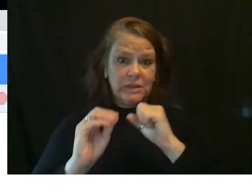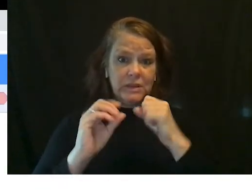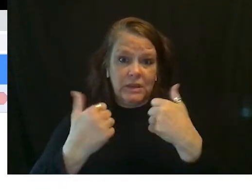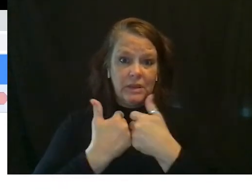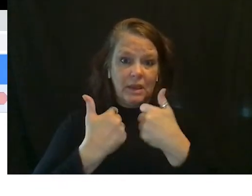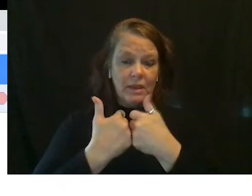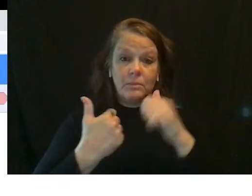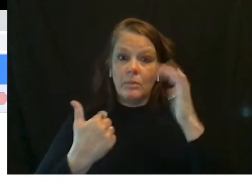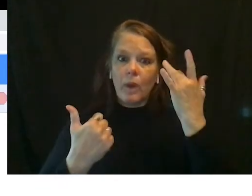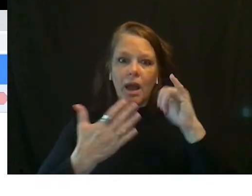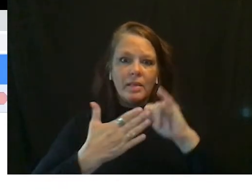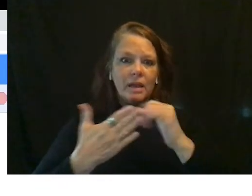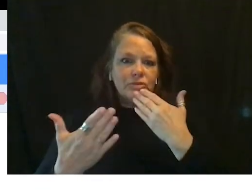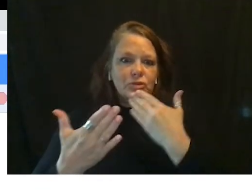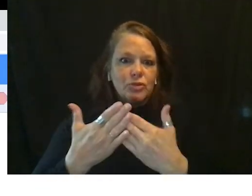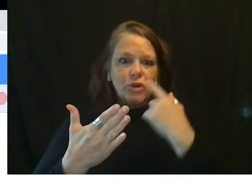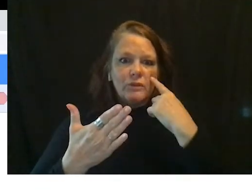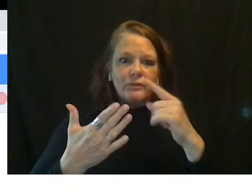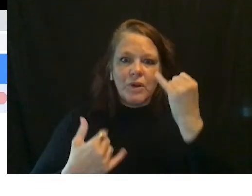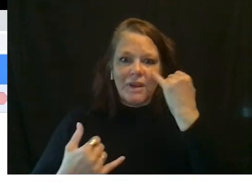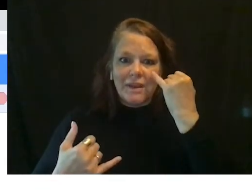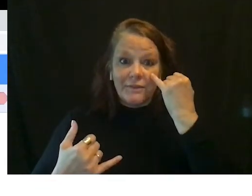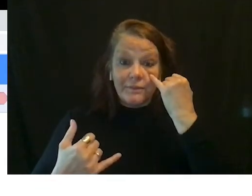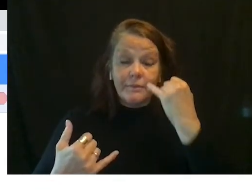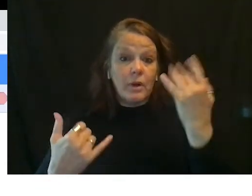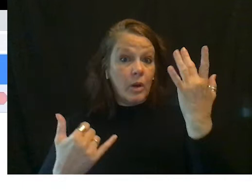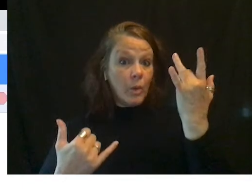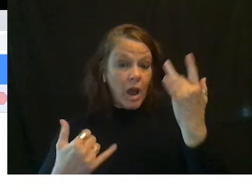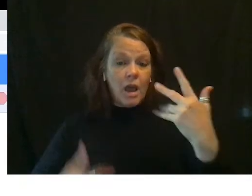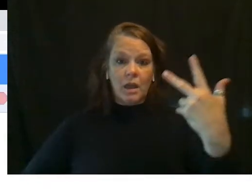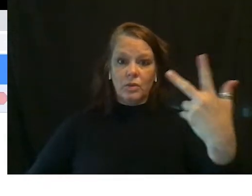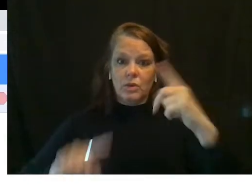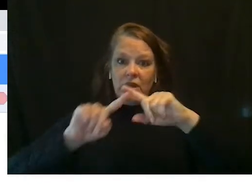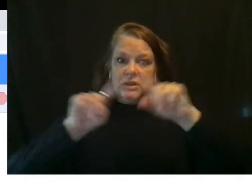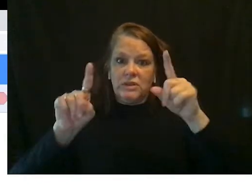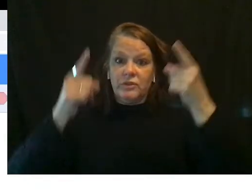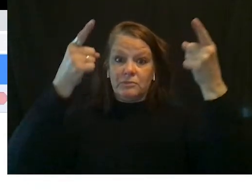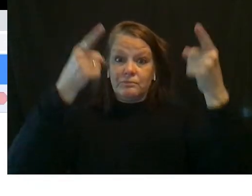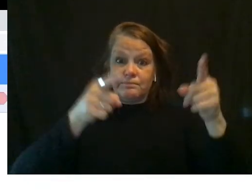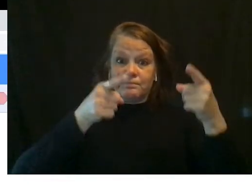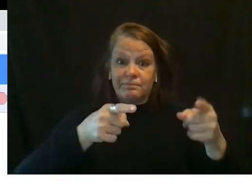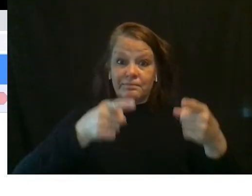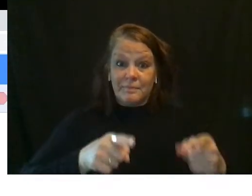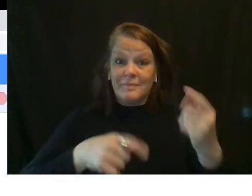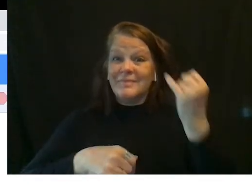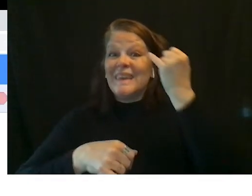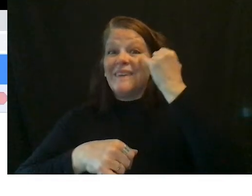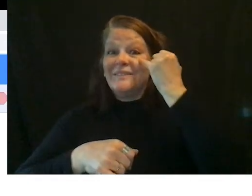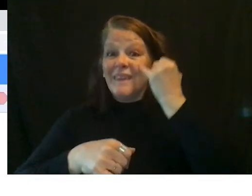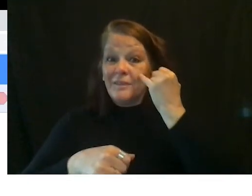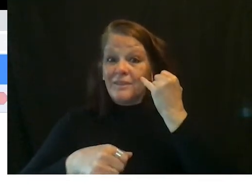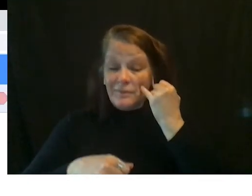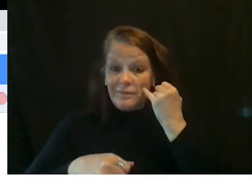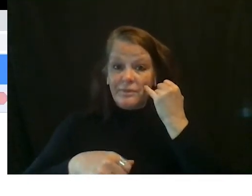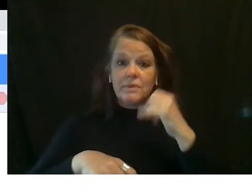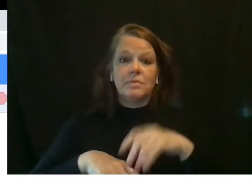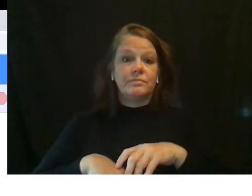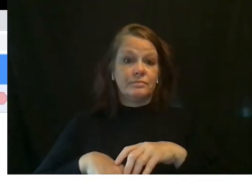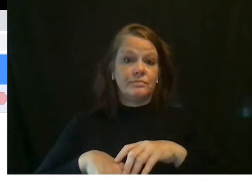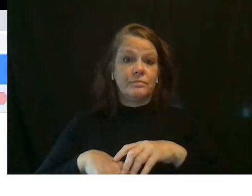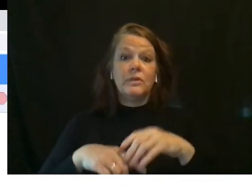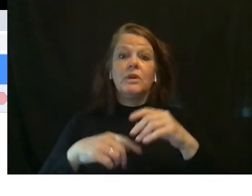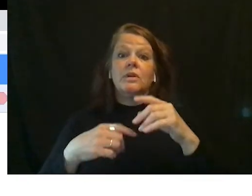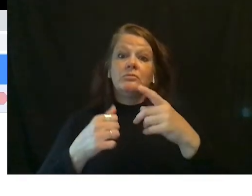for conditionals, because there will be 3 kind of outcomes that can happen with that. It's either, you guess the